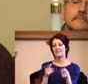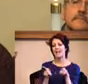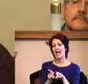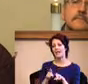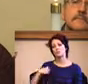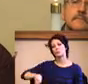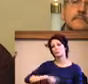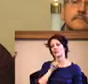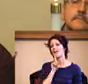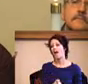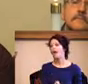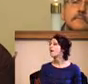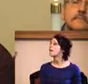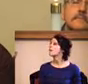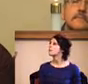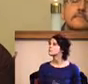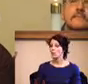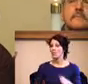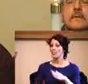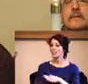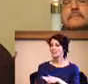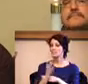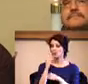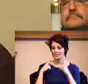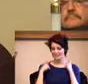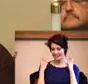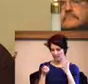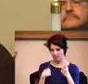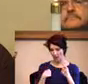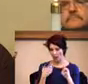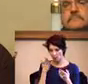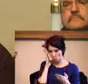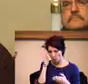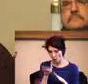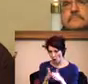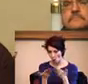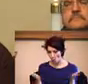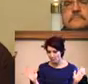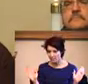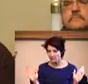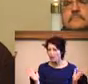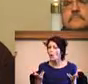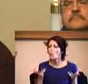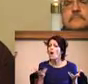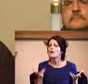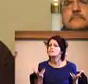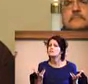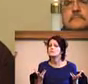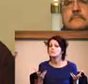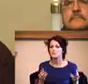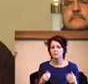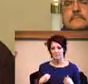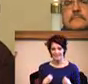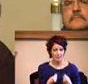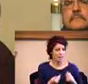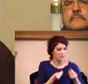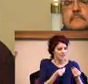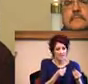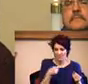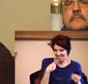morning we ask ourselves what is the gift that I'm about to open this year what is it that I'm going to give this